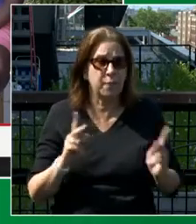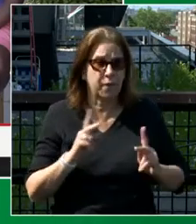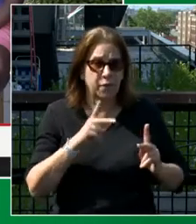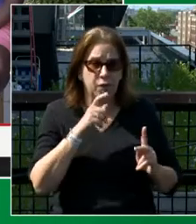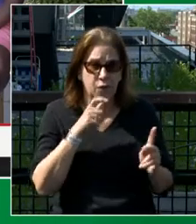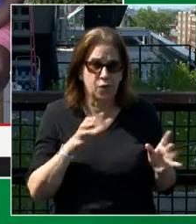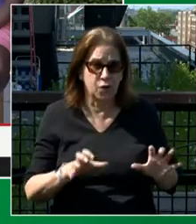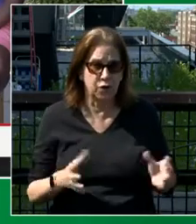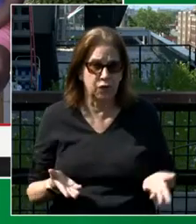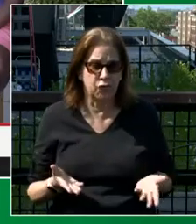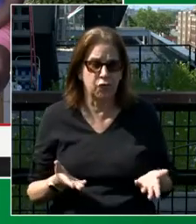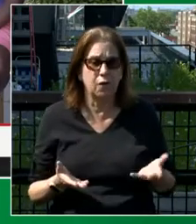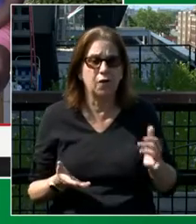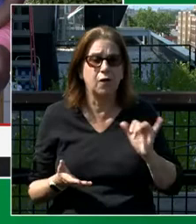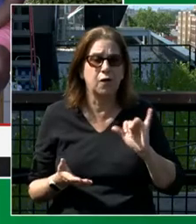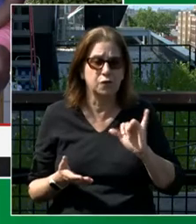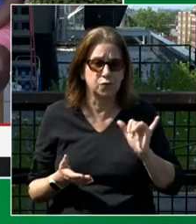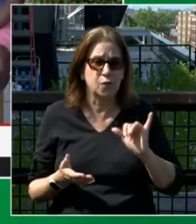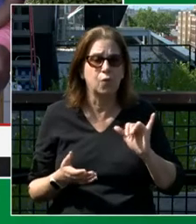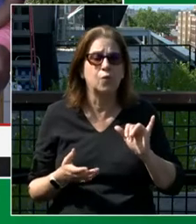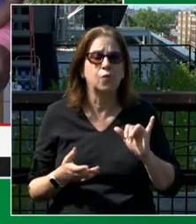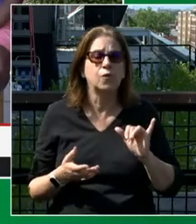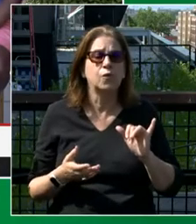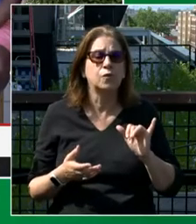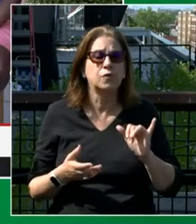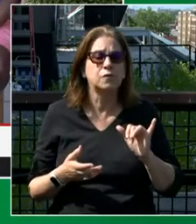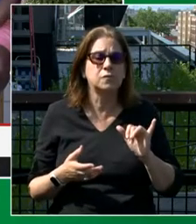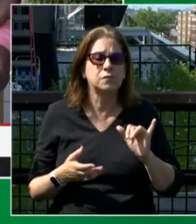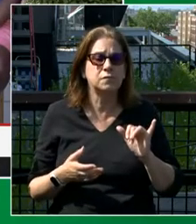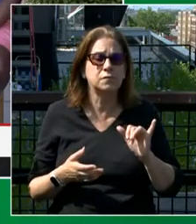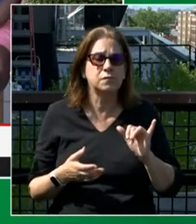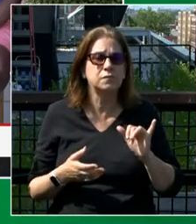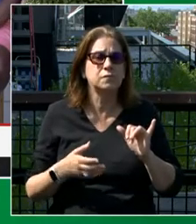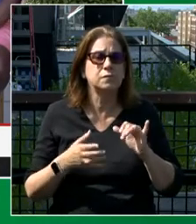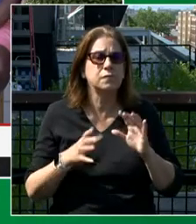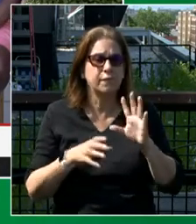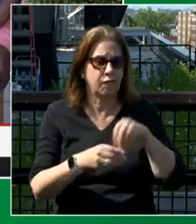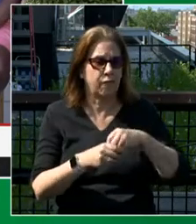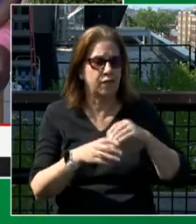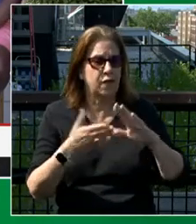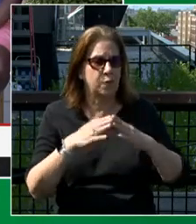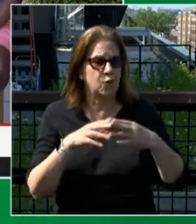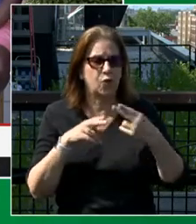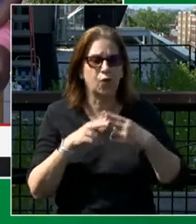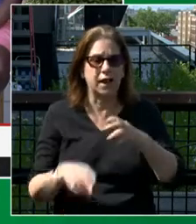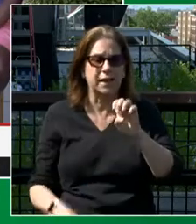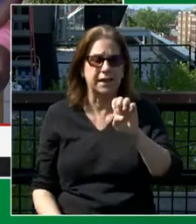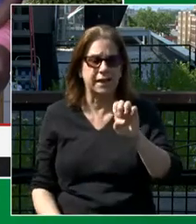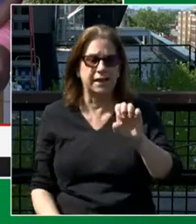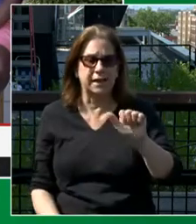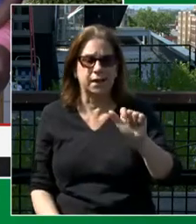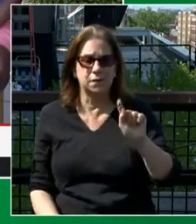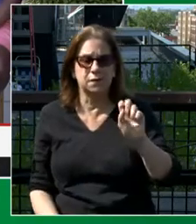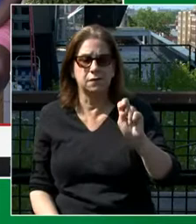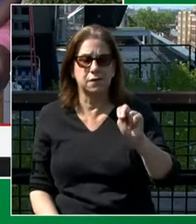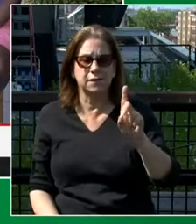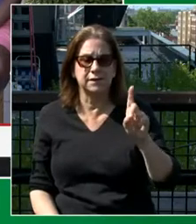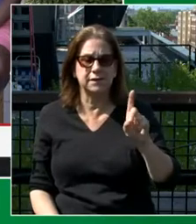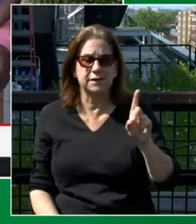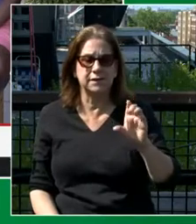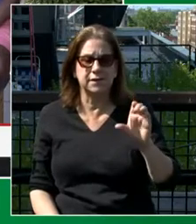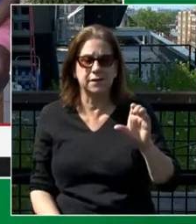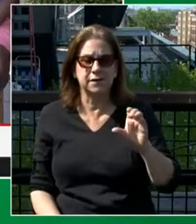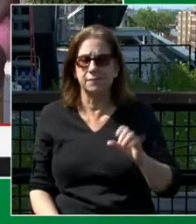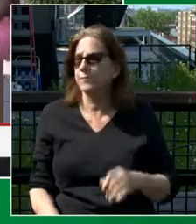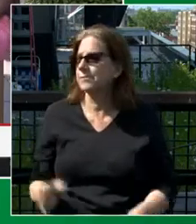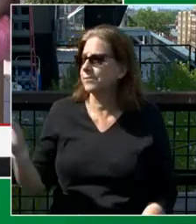DC. Absolutely. So we should definitely follow up on that. Yes. So I know Sabangale and Sean doesn't just make sure our heaters don't fall over. He's